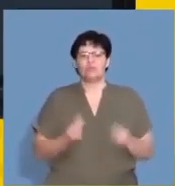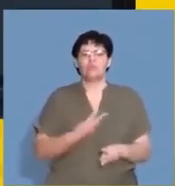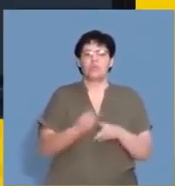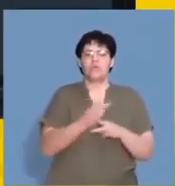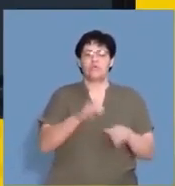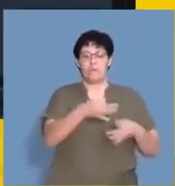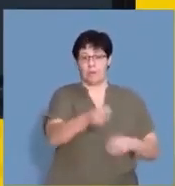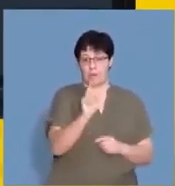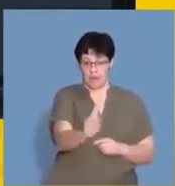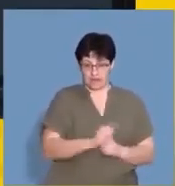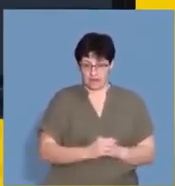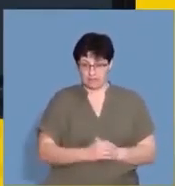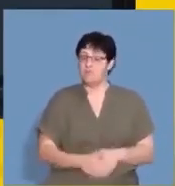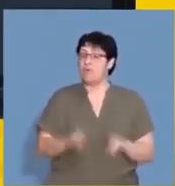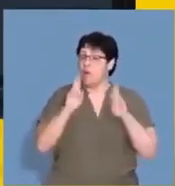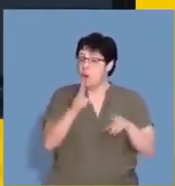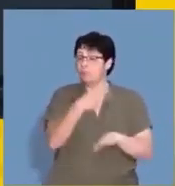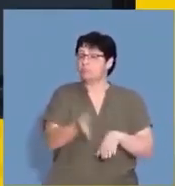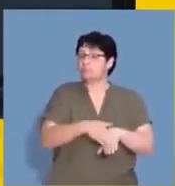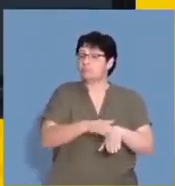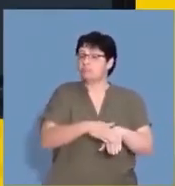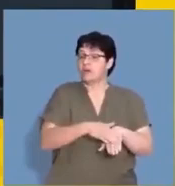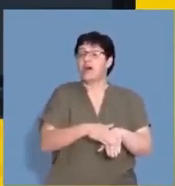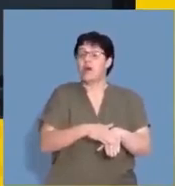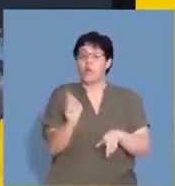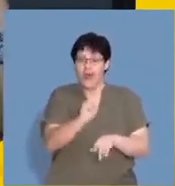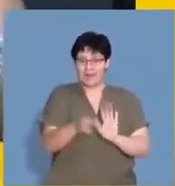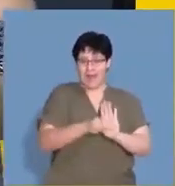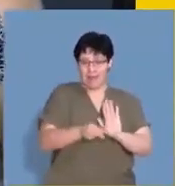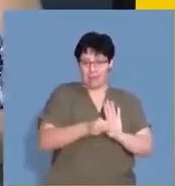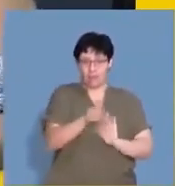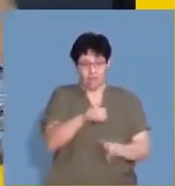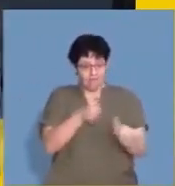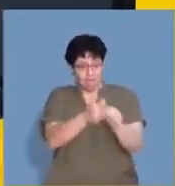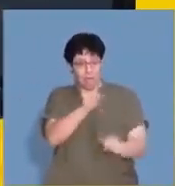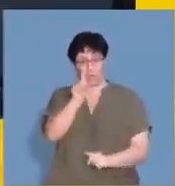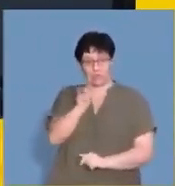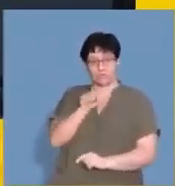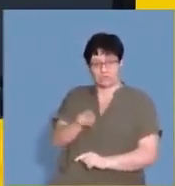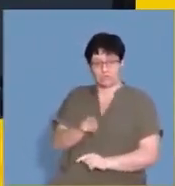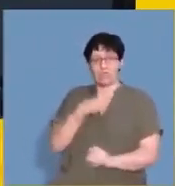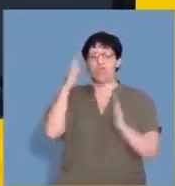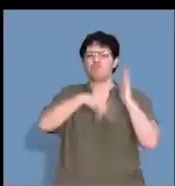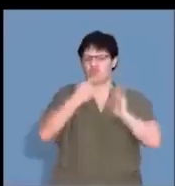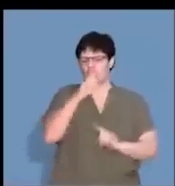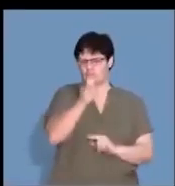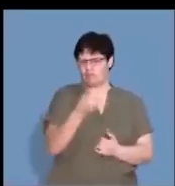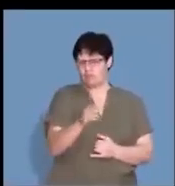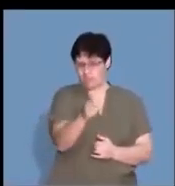for paper 1. I hope that you've downloaded the app so that you can follow the question. Let me read the question to